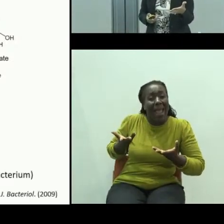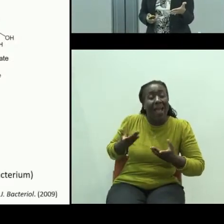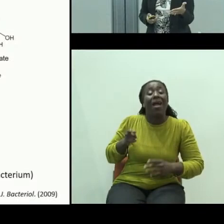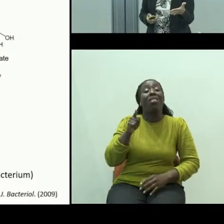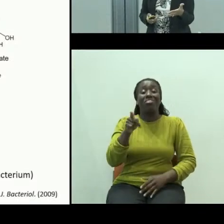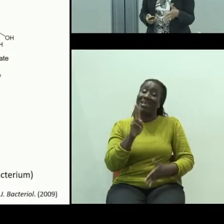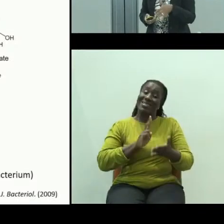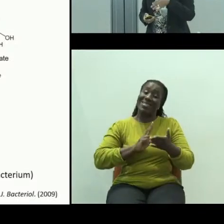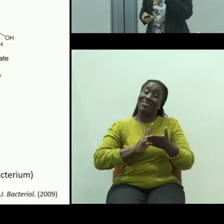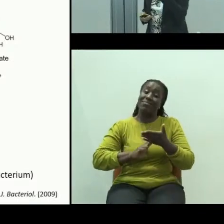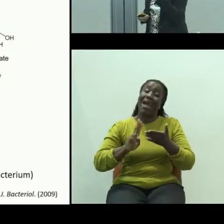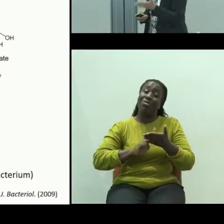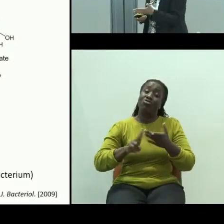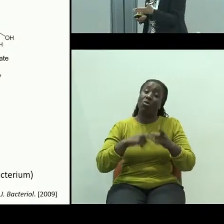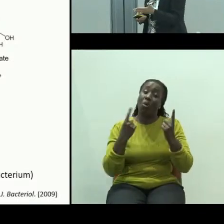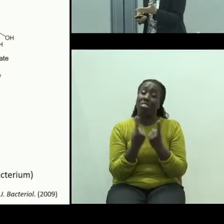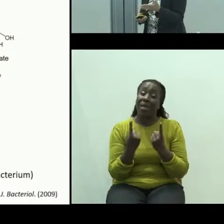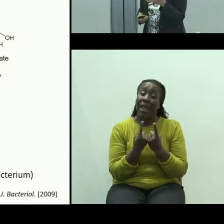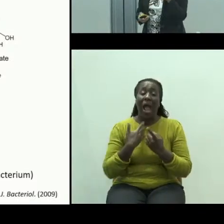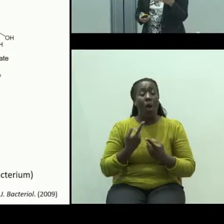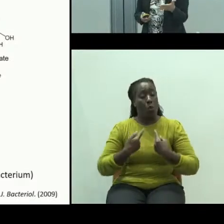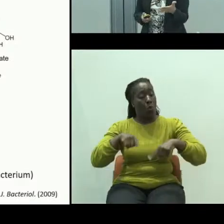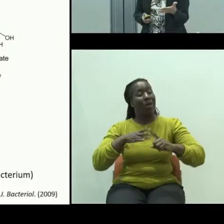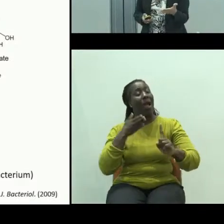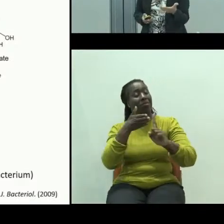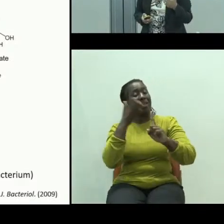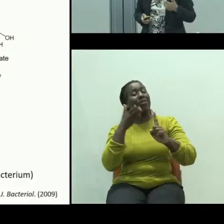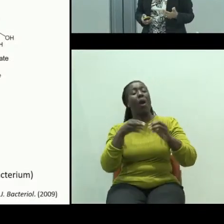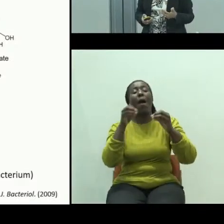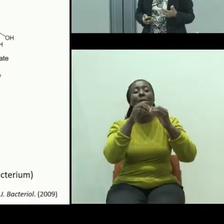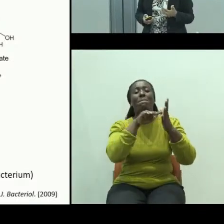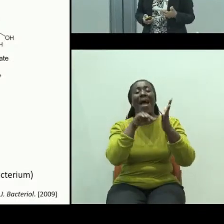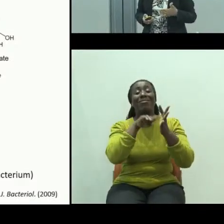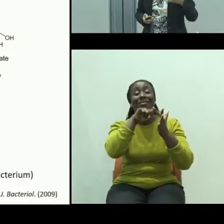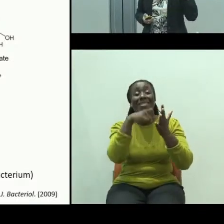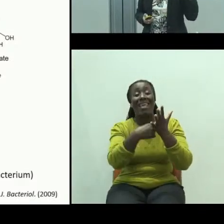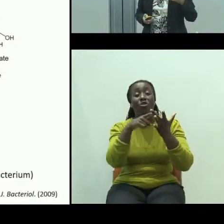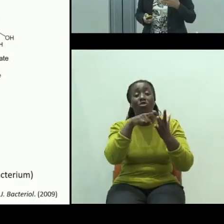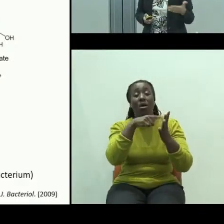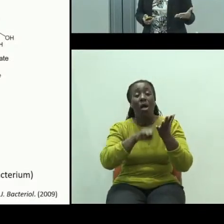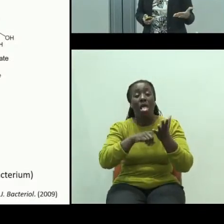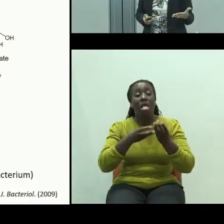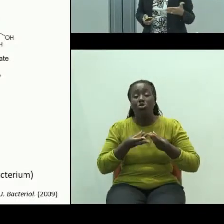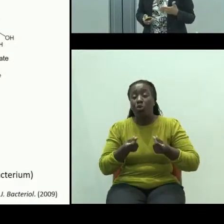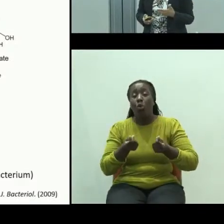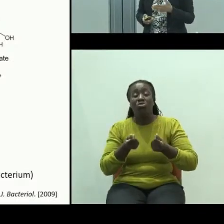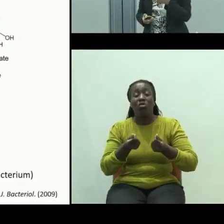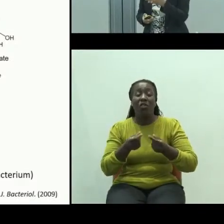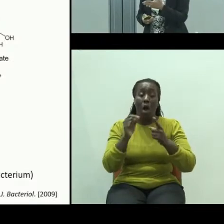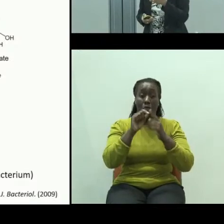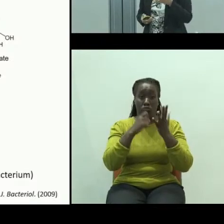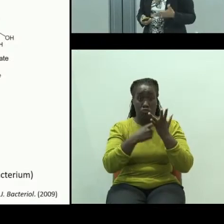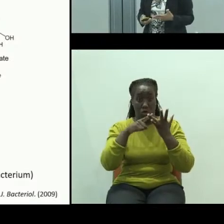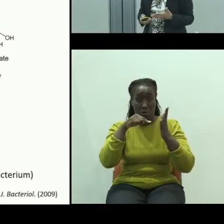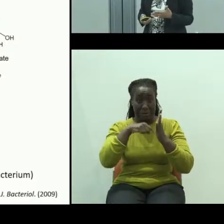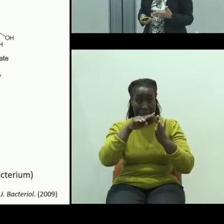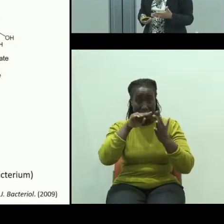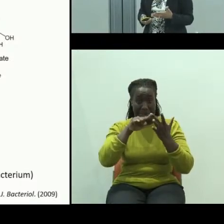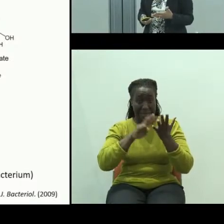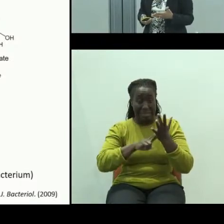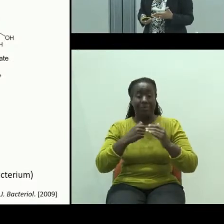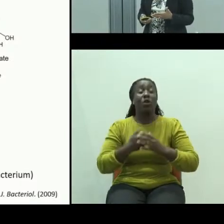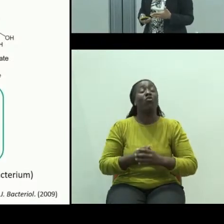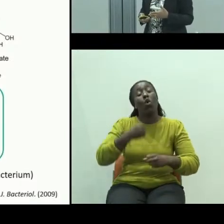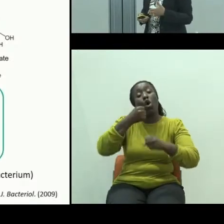is a natural product, and we identified a bacterial source of a protein that could make that compound from a substrate called